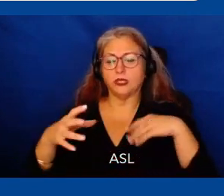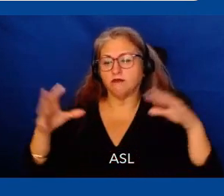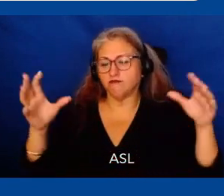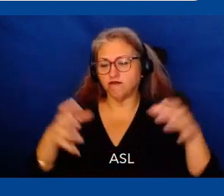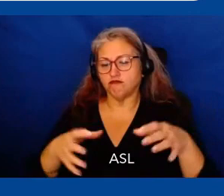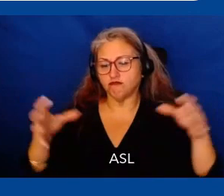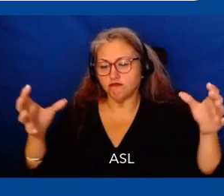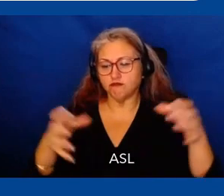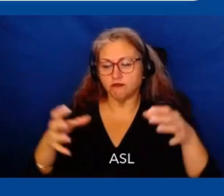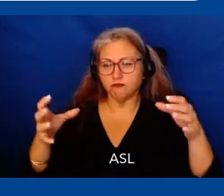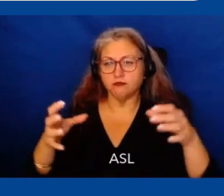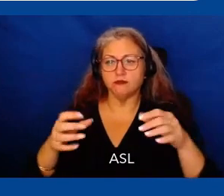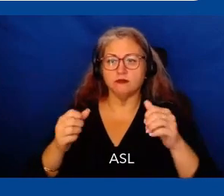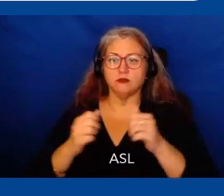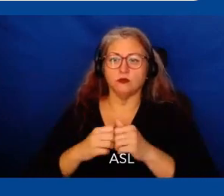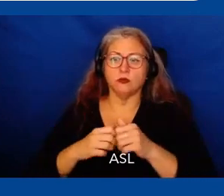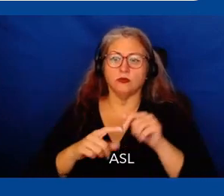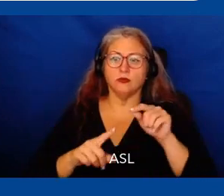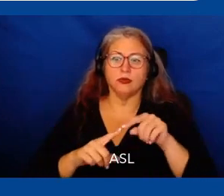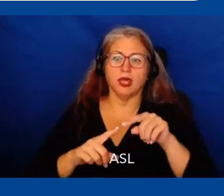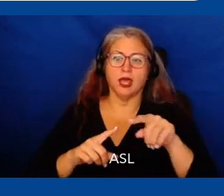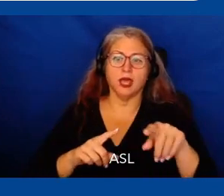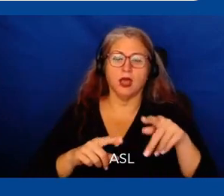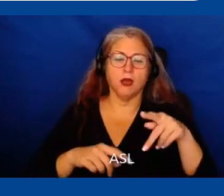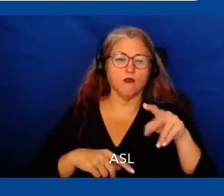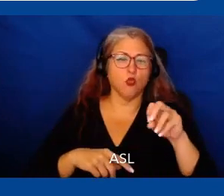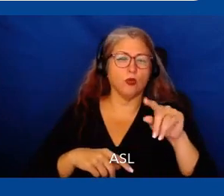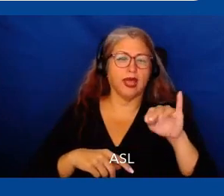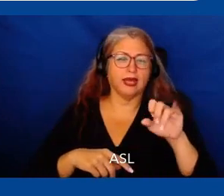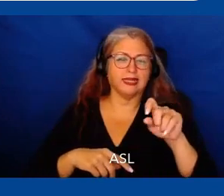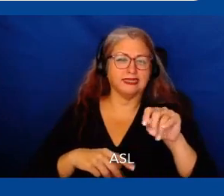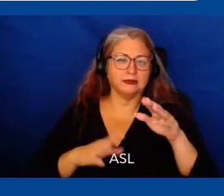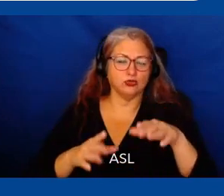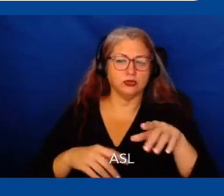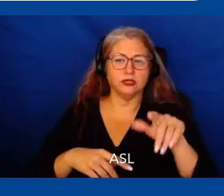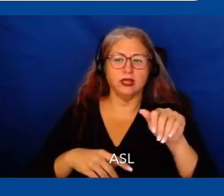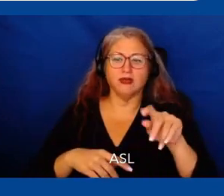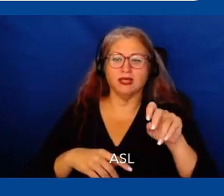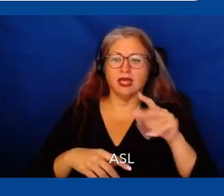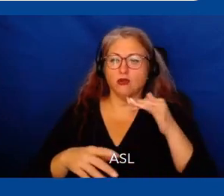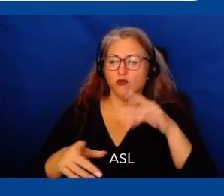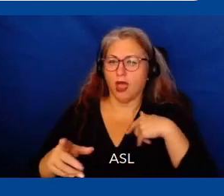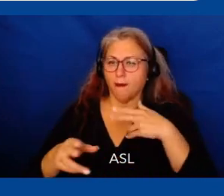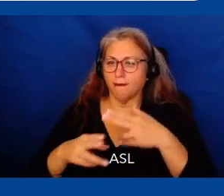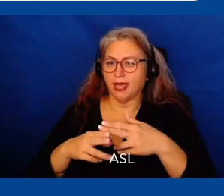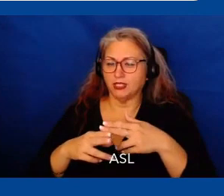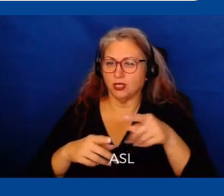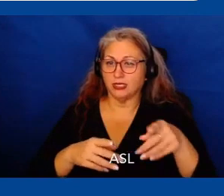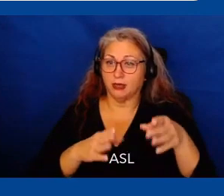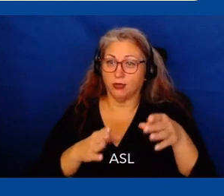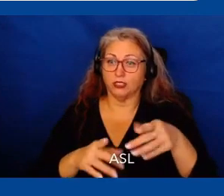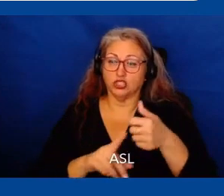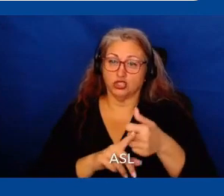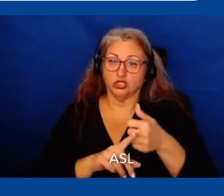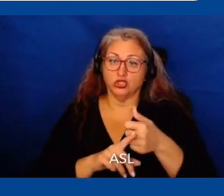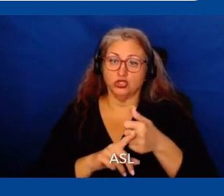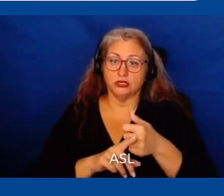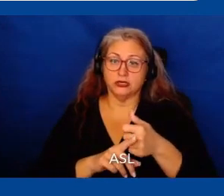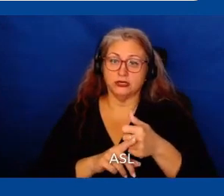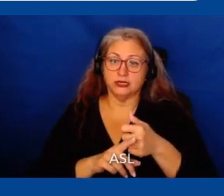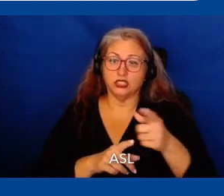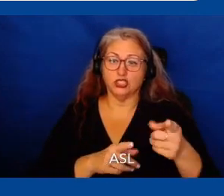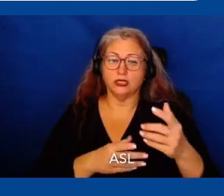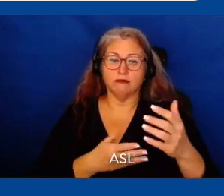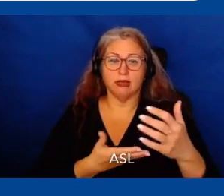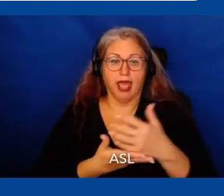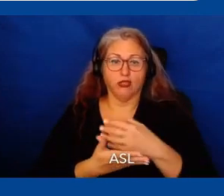together with La Delpi, the protagonist of the film. She was the one, I don't know if I mentioned it before, but she gathered some